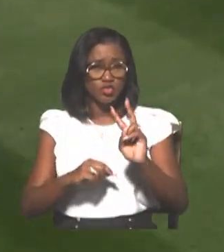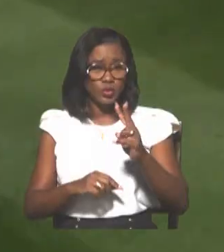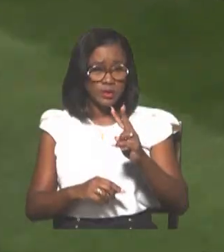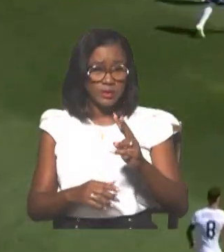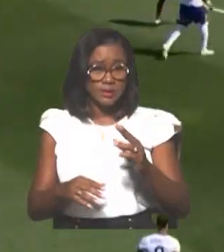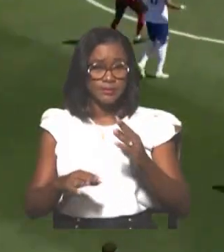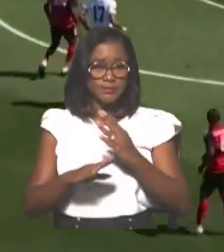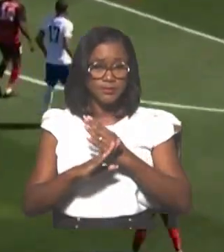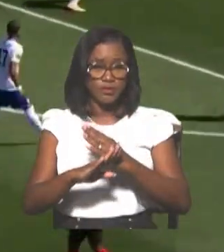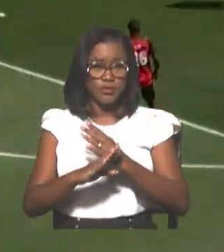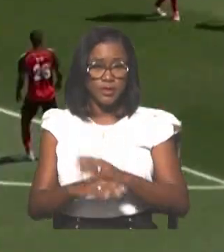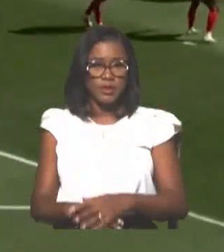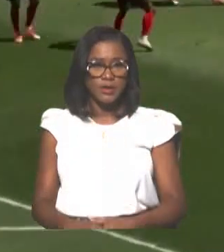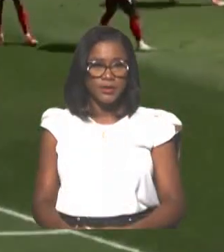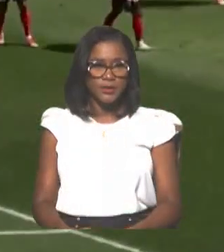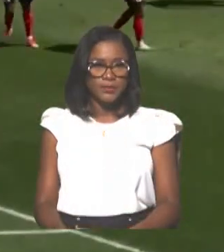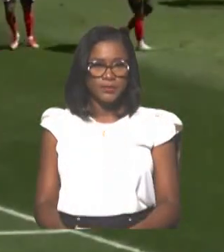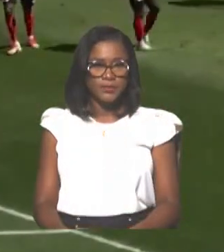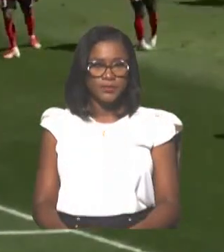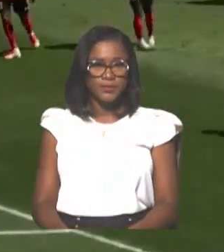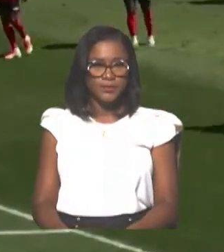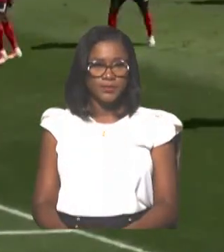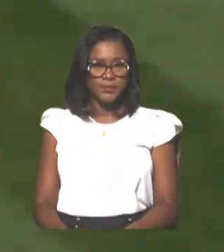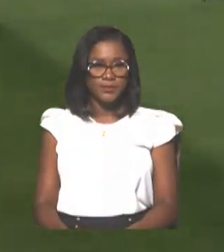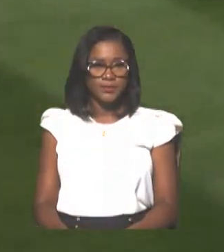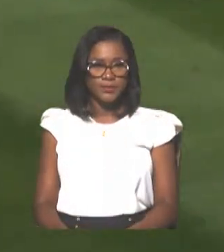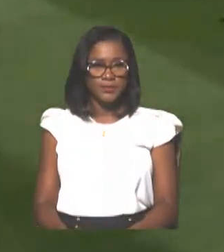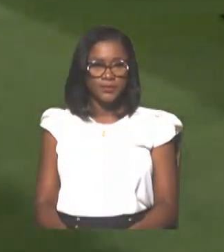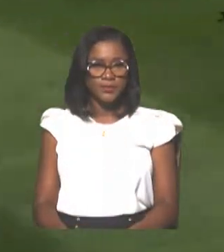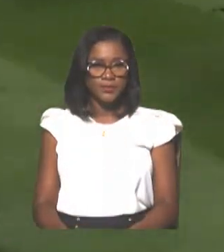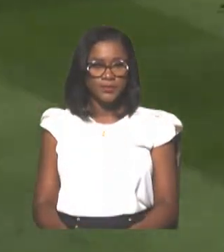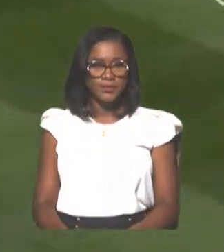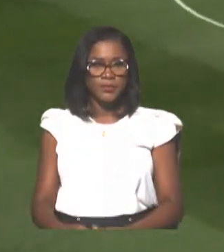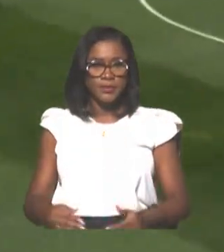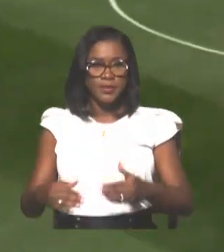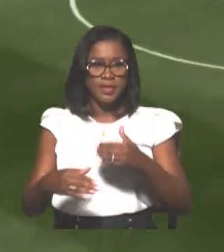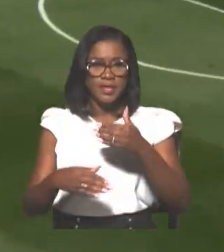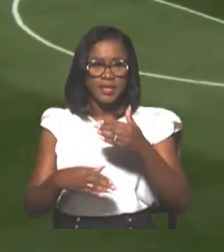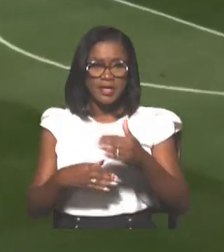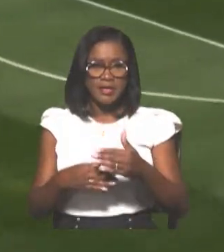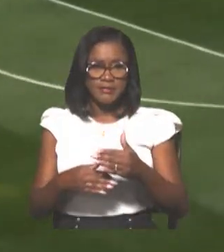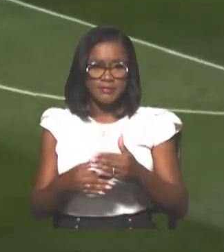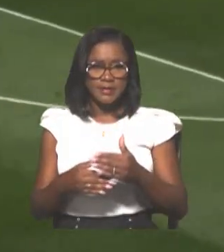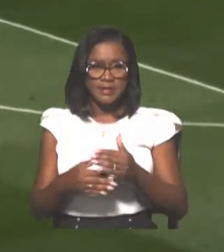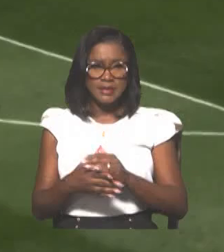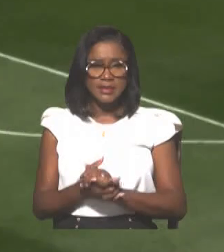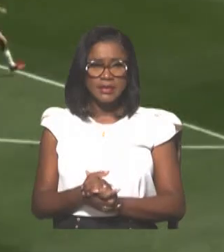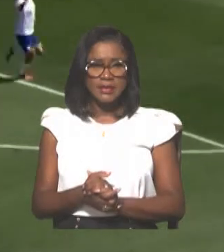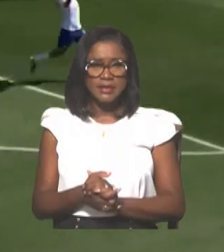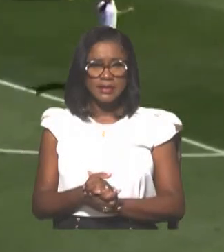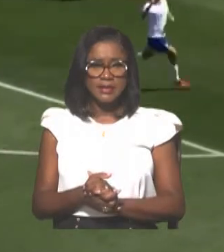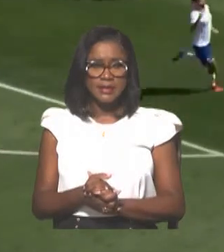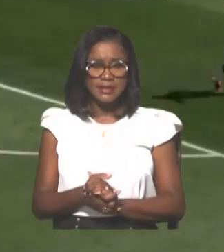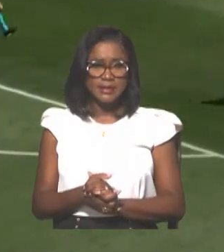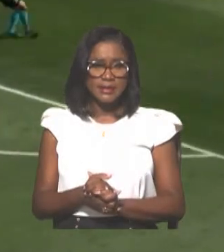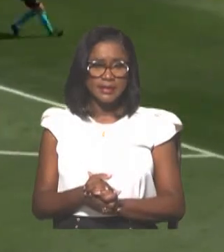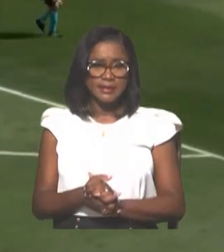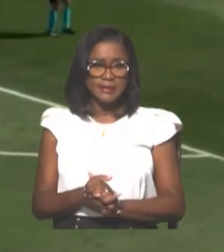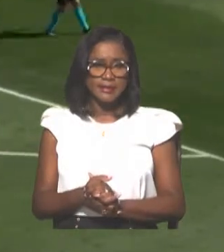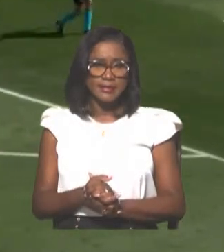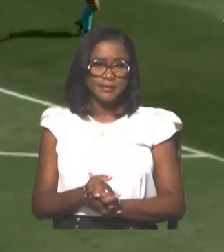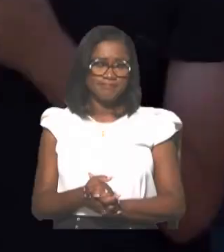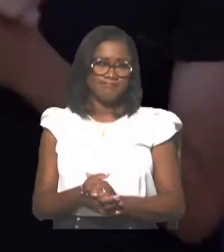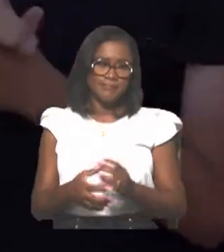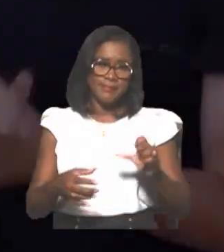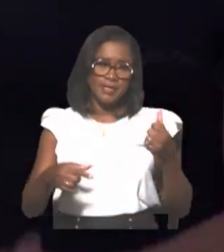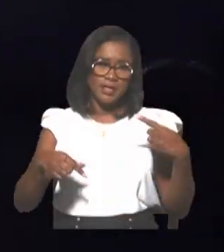Now the free kick, McGlynn, the header saved by Phillip. After a poor giveaway at the back by Alvin Jones, Diego Luna found Tillman, who